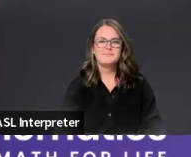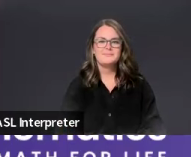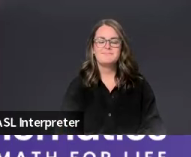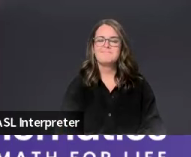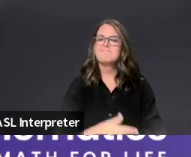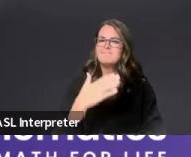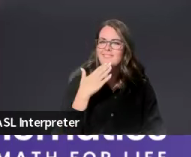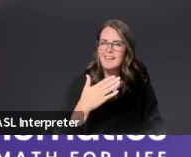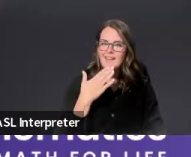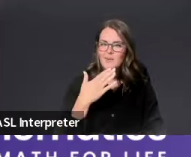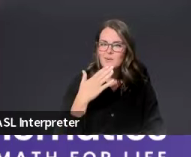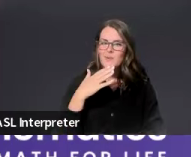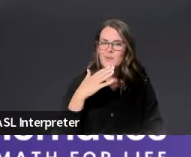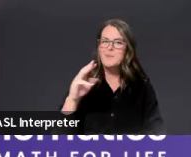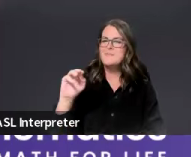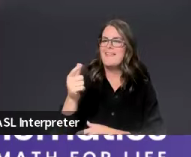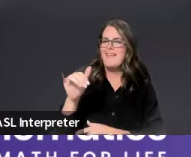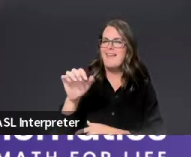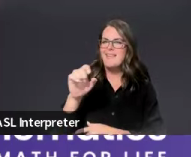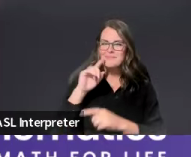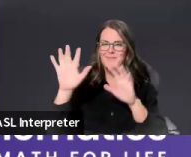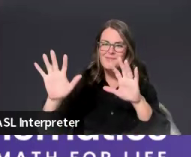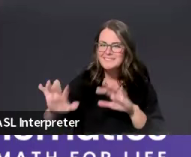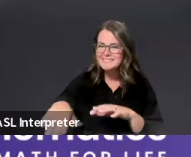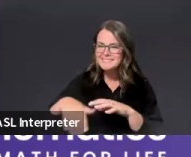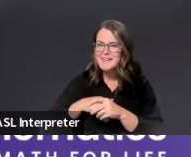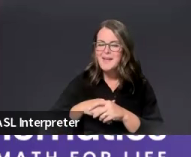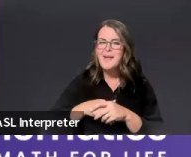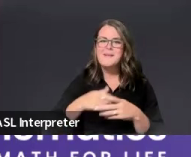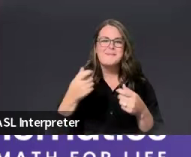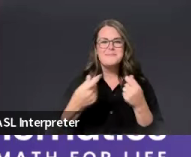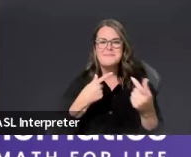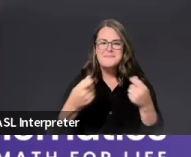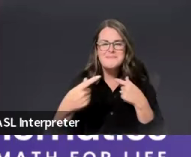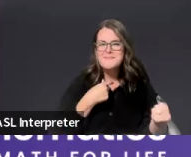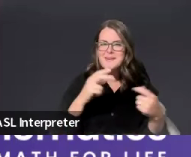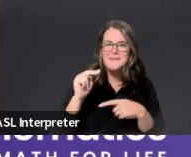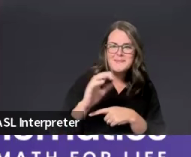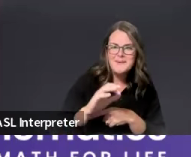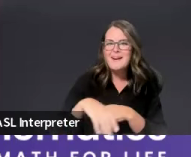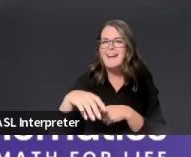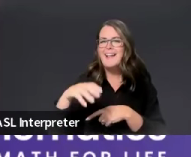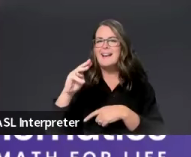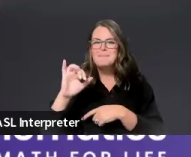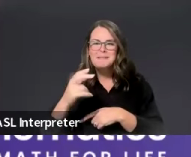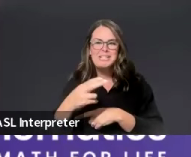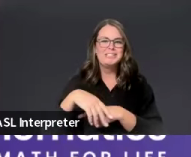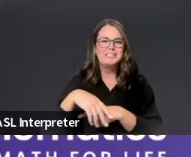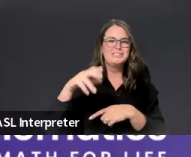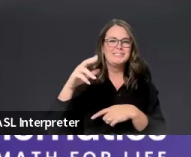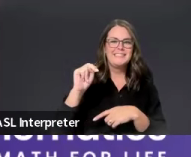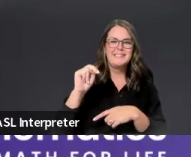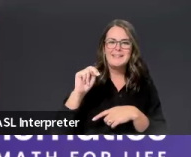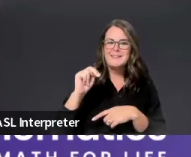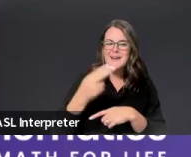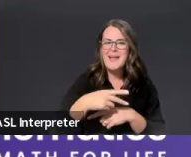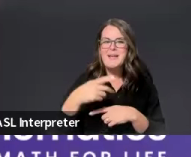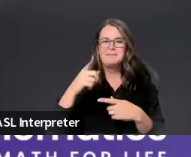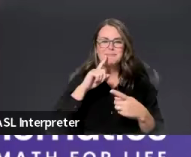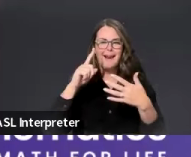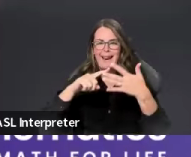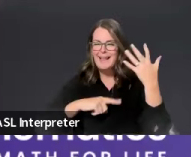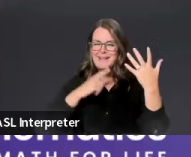Thank you for starting us off, Maggie. Fantastic. Oh, they're coming in. North Carolina, Jacksonville Beach, Michigan, New Hampshire, New York. I now can no longer keep